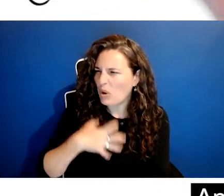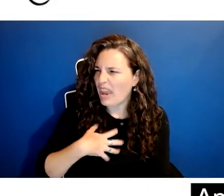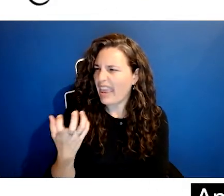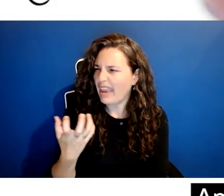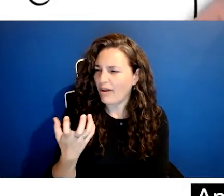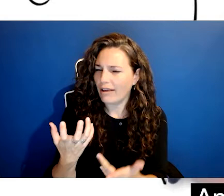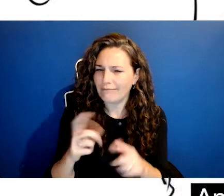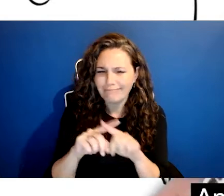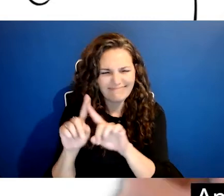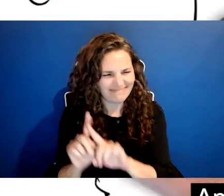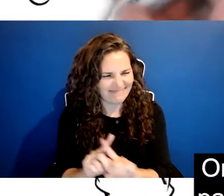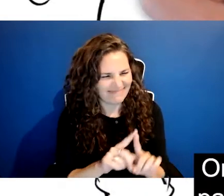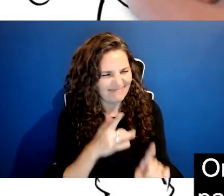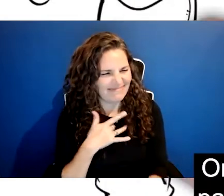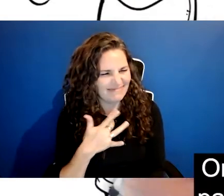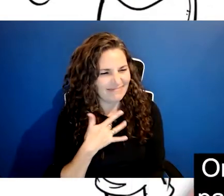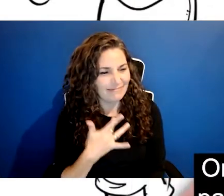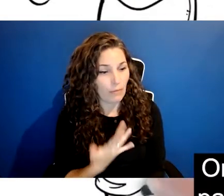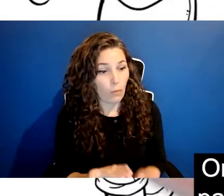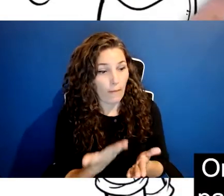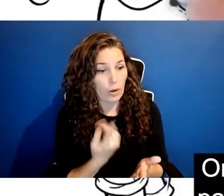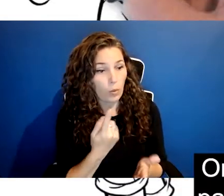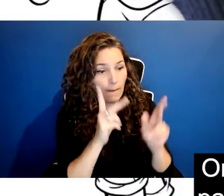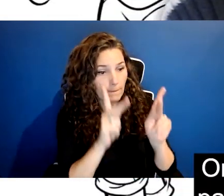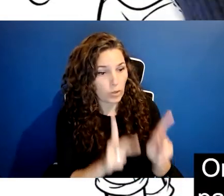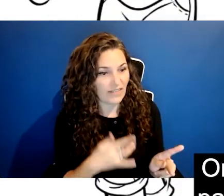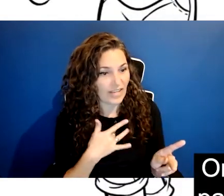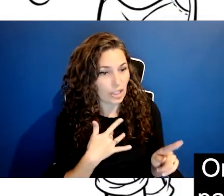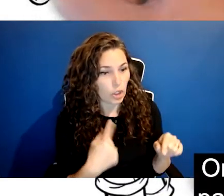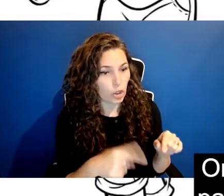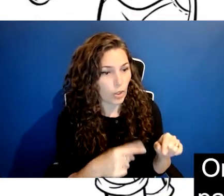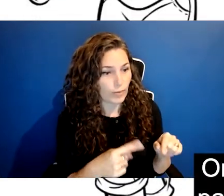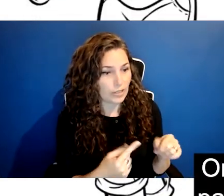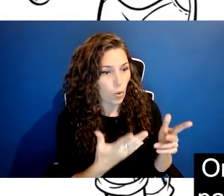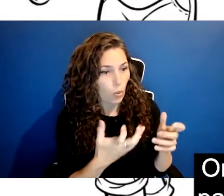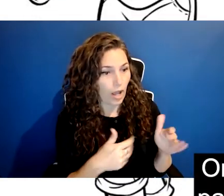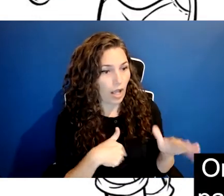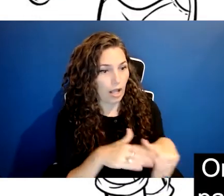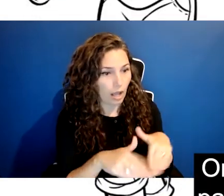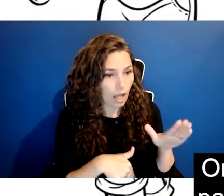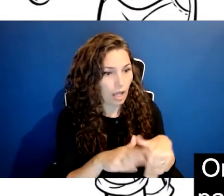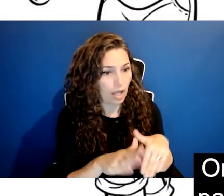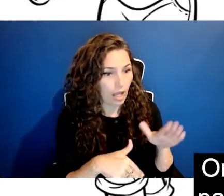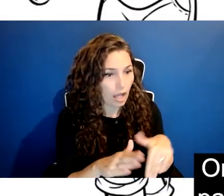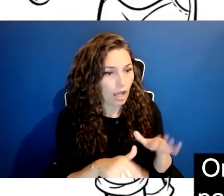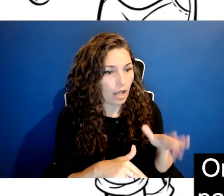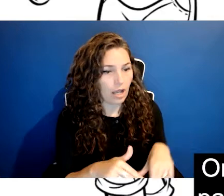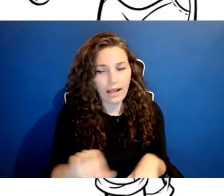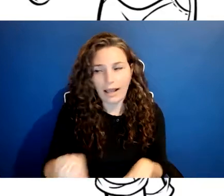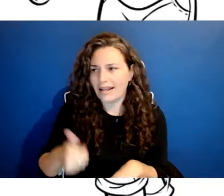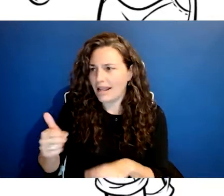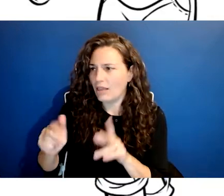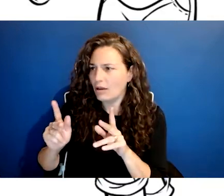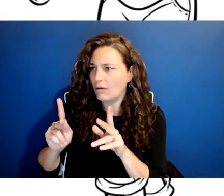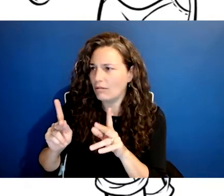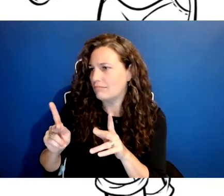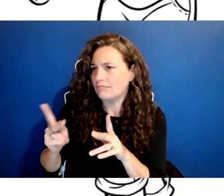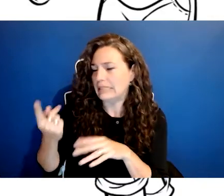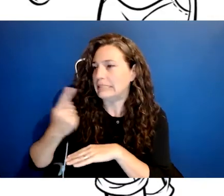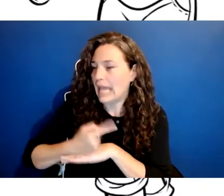angry. One person might feel nervous and want to pace one day, but want to be by themselves another